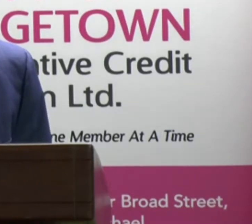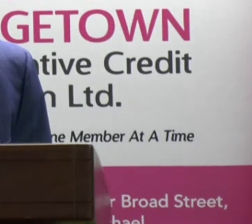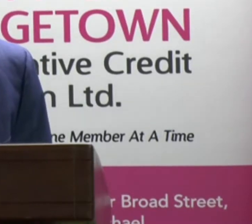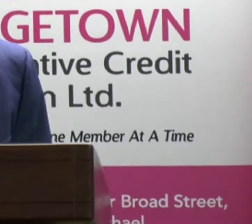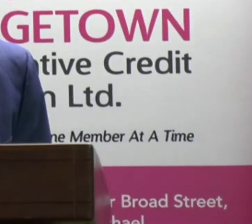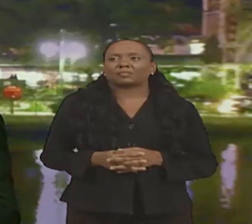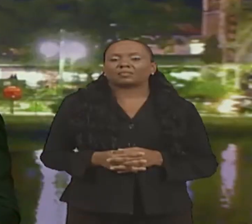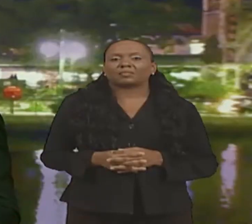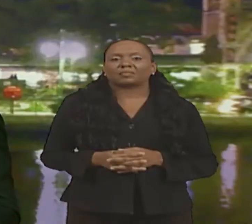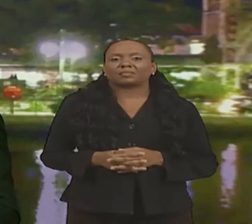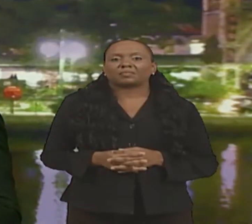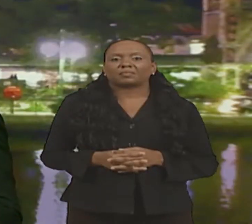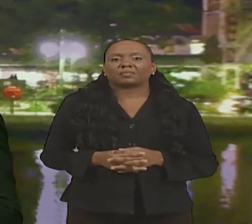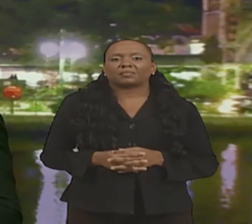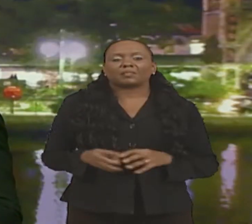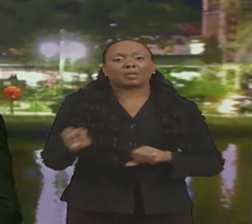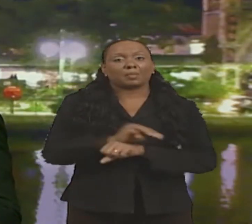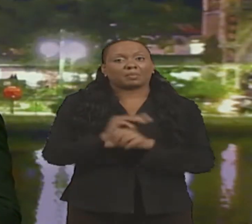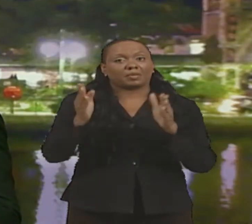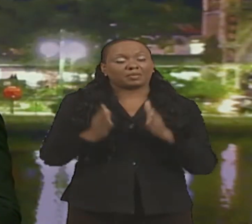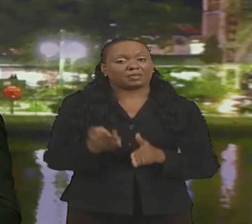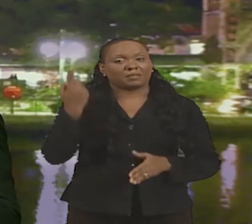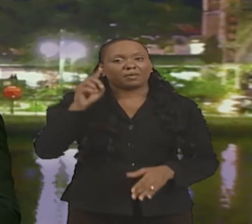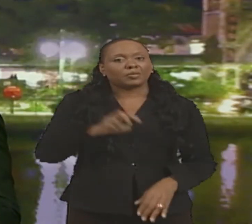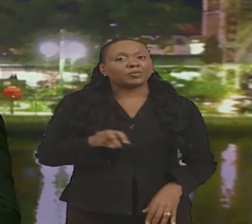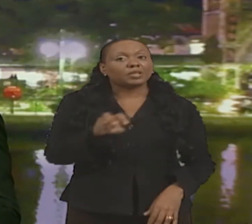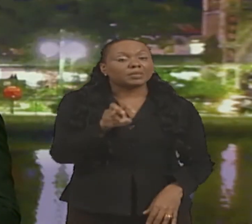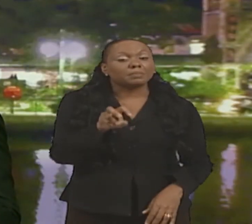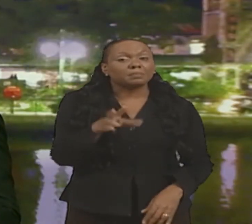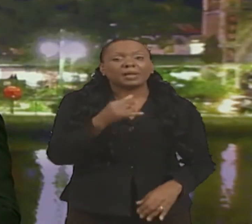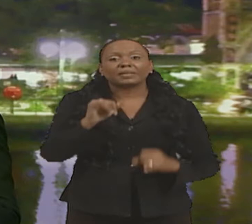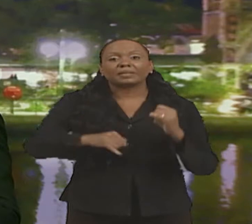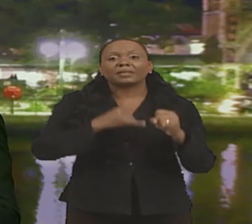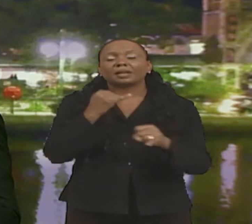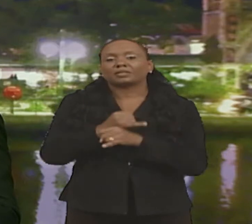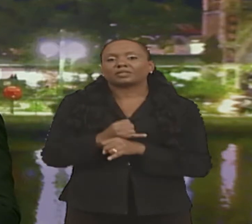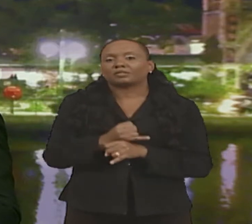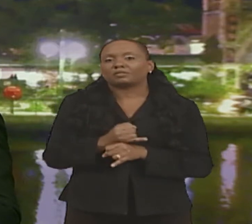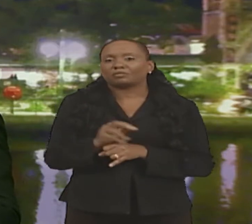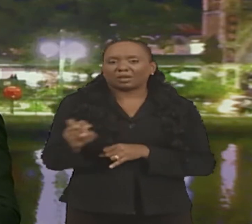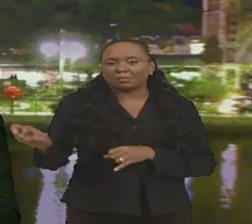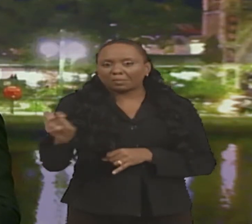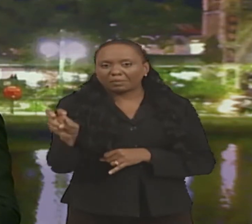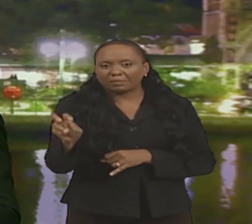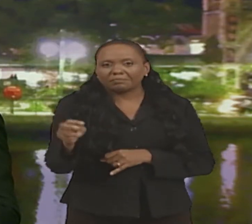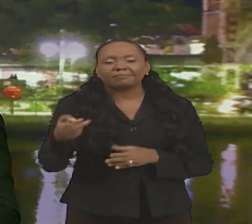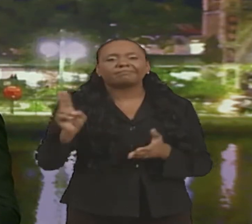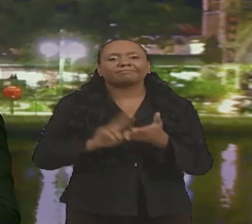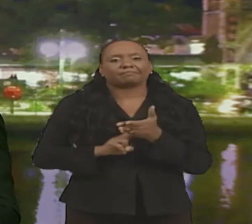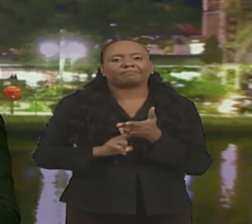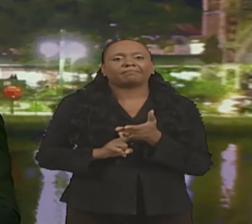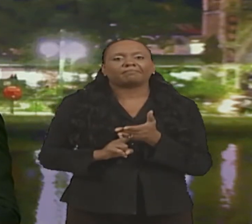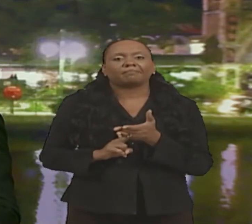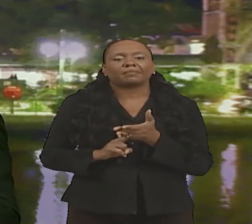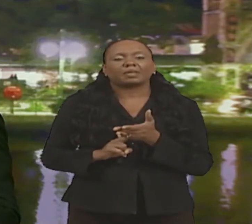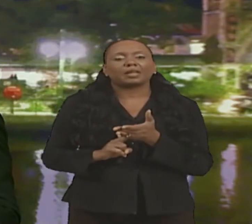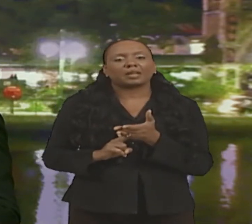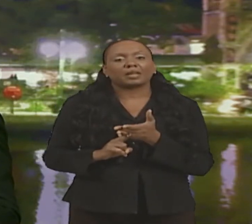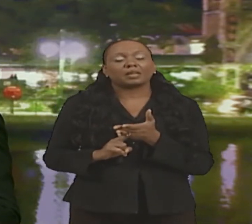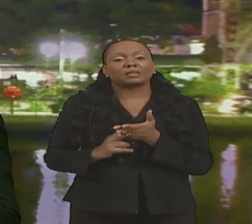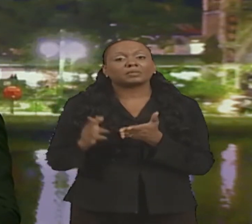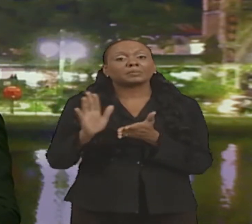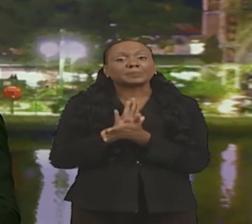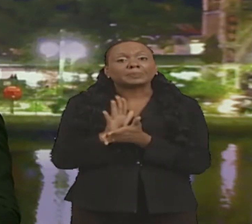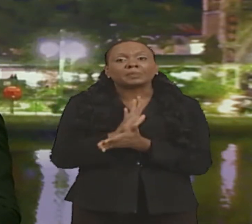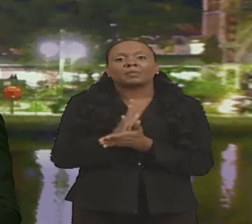world. Minister of Tourism and International Transport Carrie Simmons has signed a memorandum of understanding with the